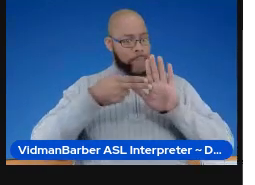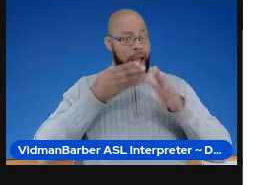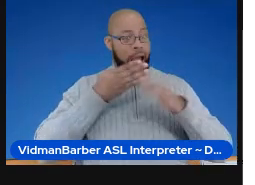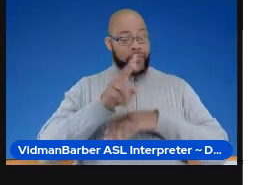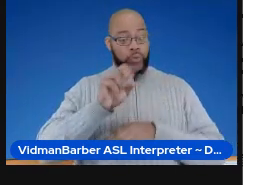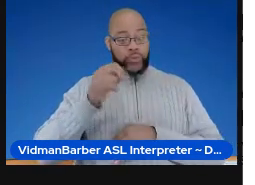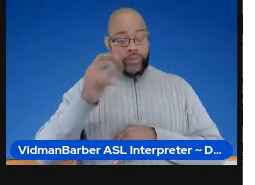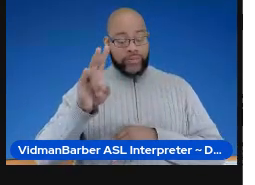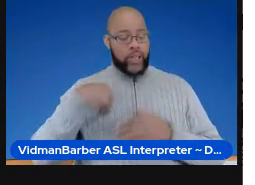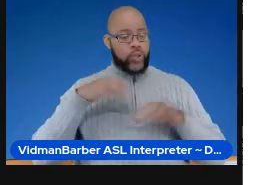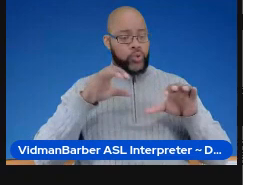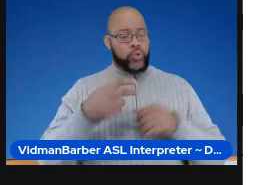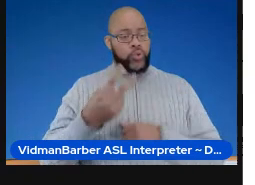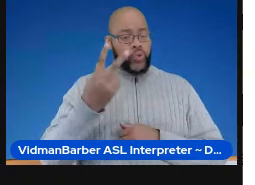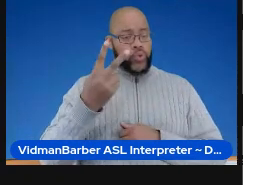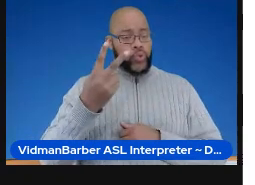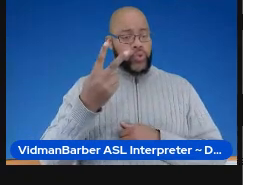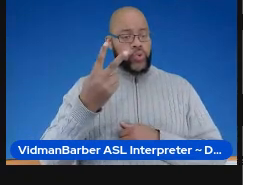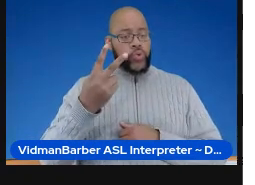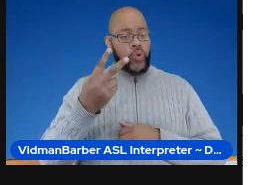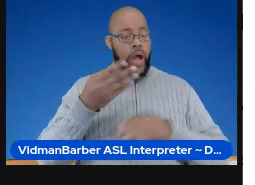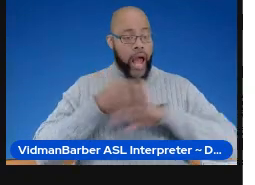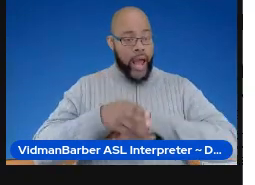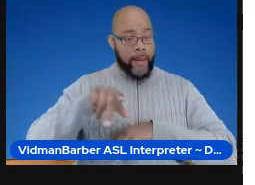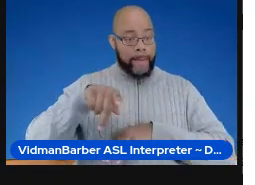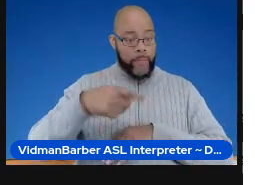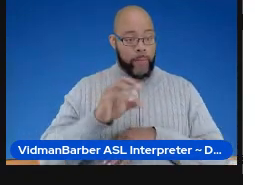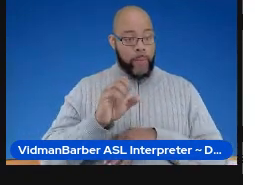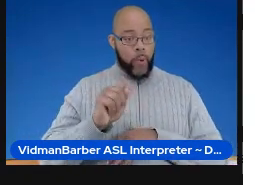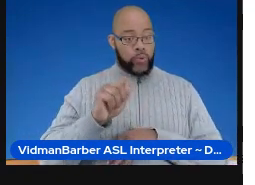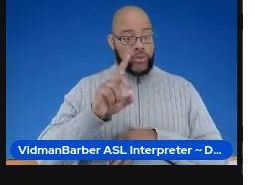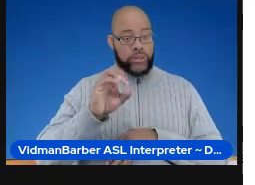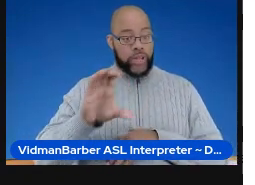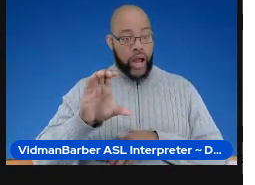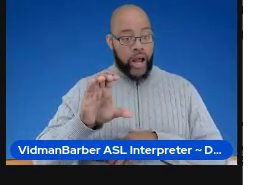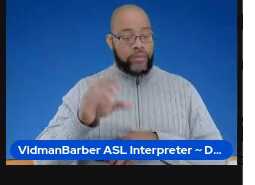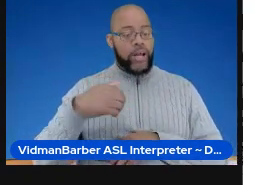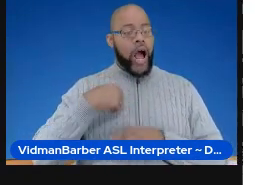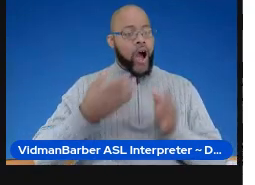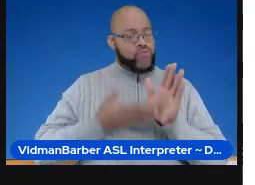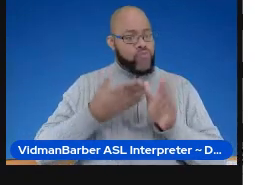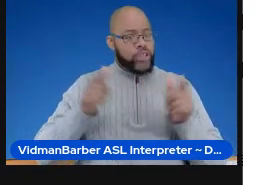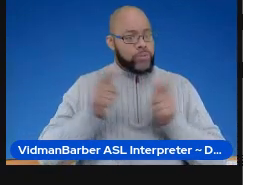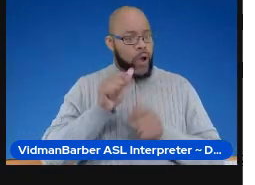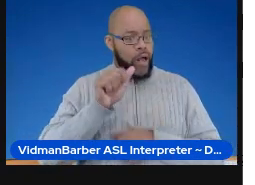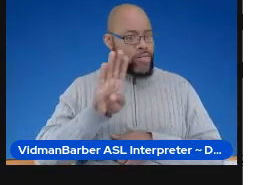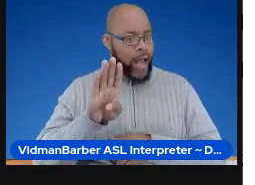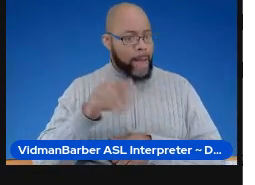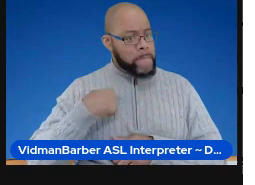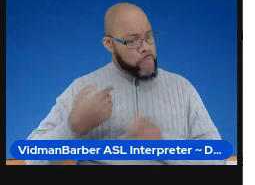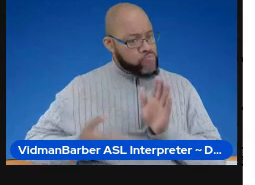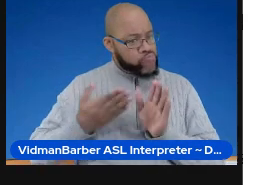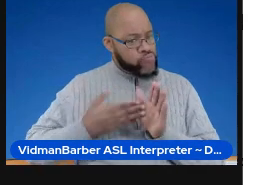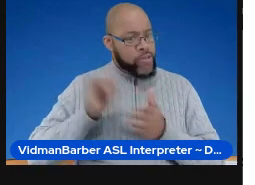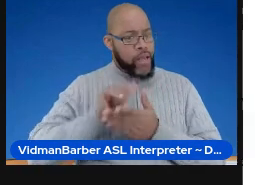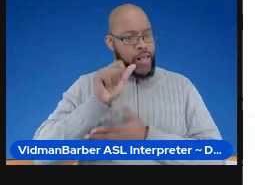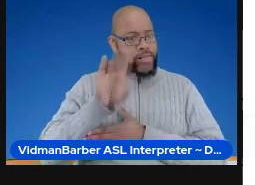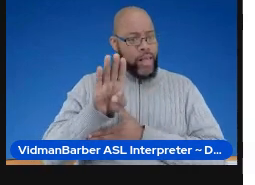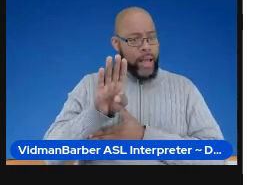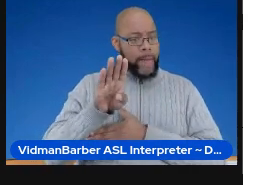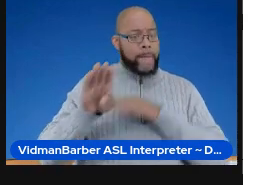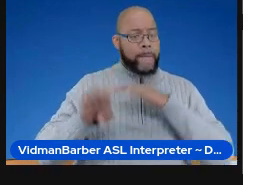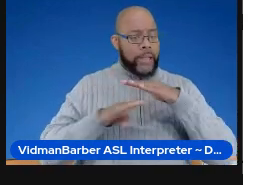2 consecutive postdocs, I was now running a small laboratory. And that laboratory